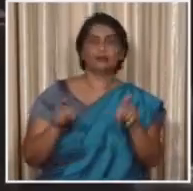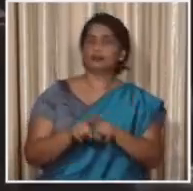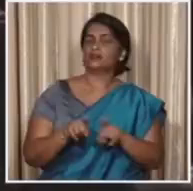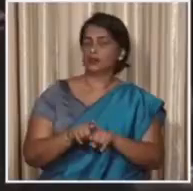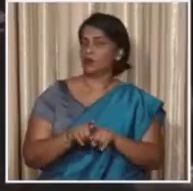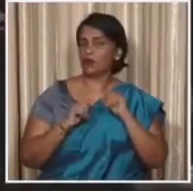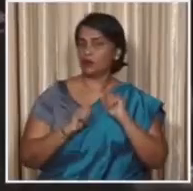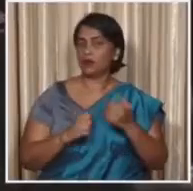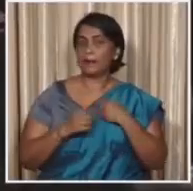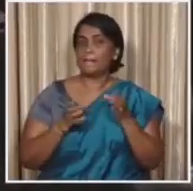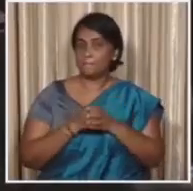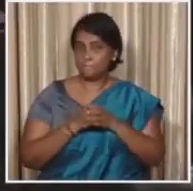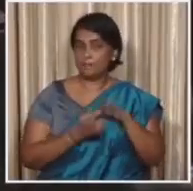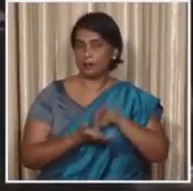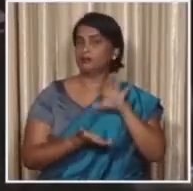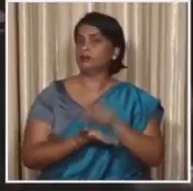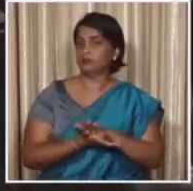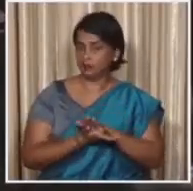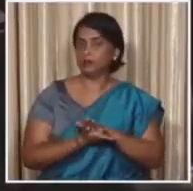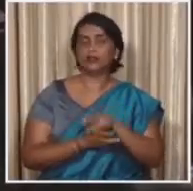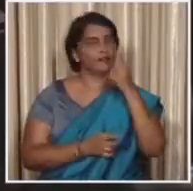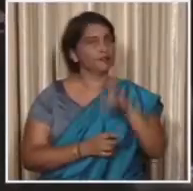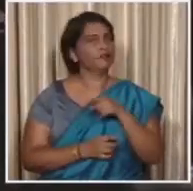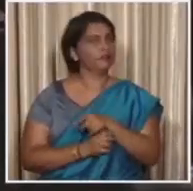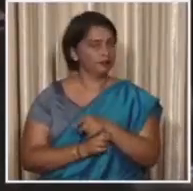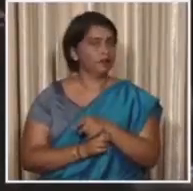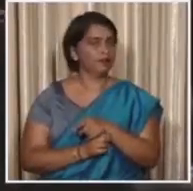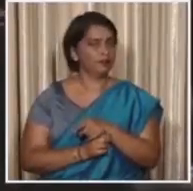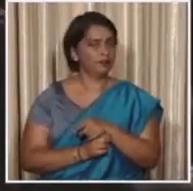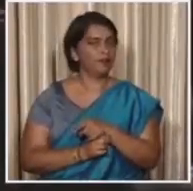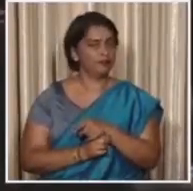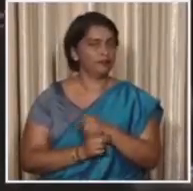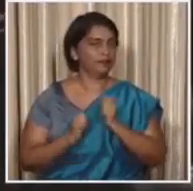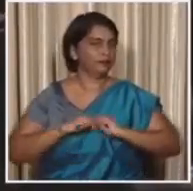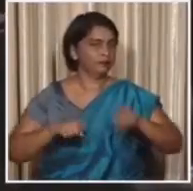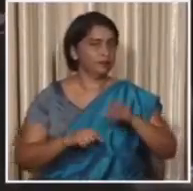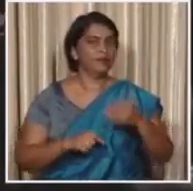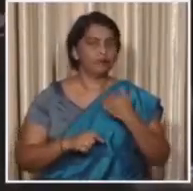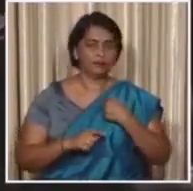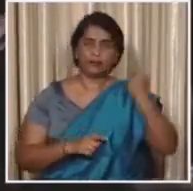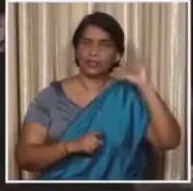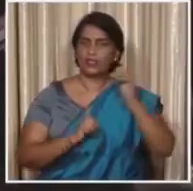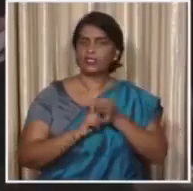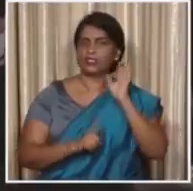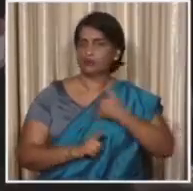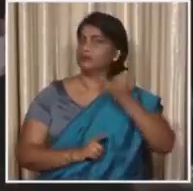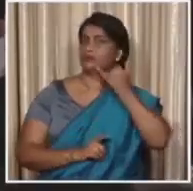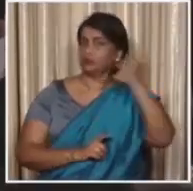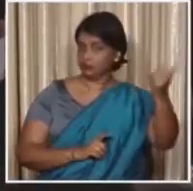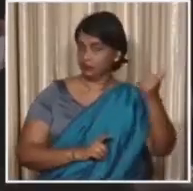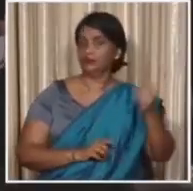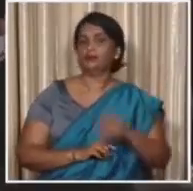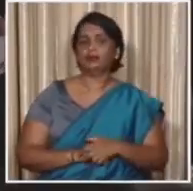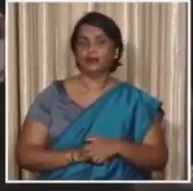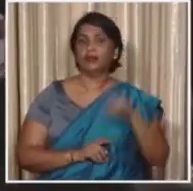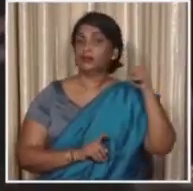our party. Now, I spoke to the president yesterday and he said, I have no